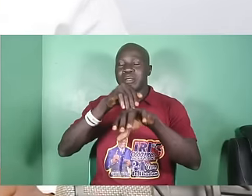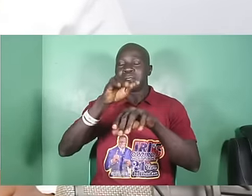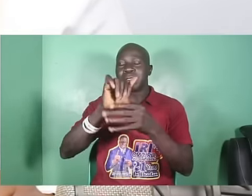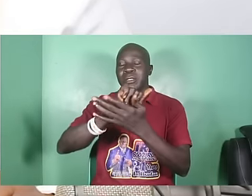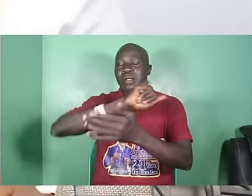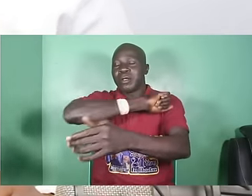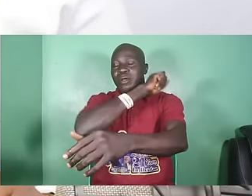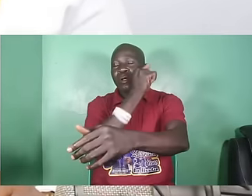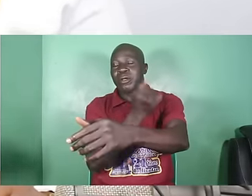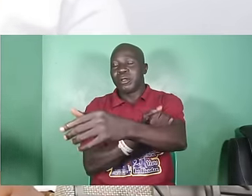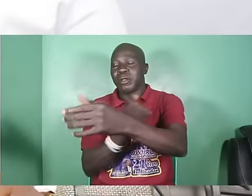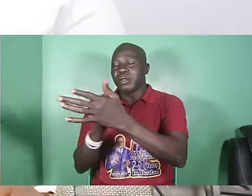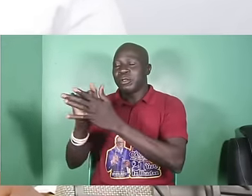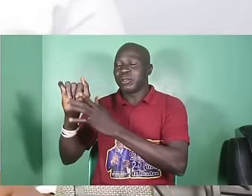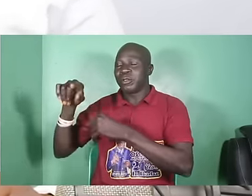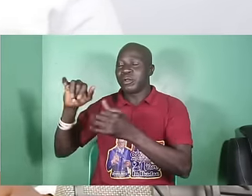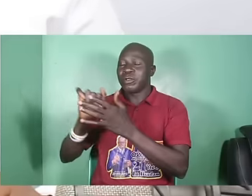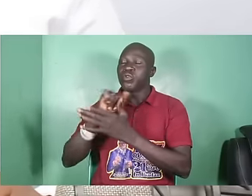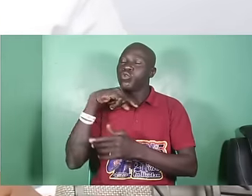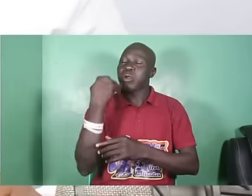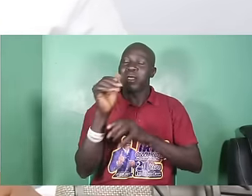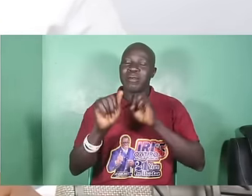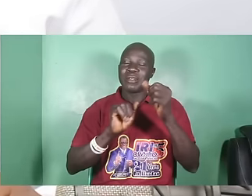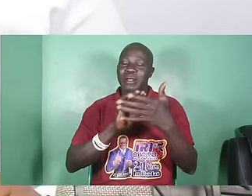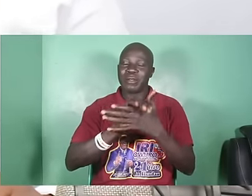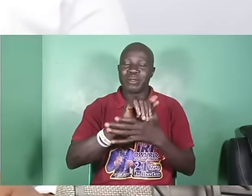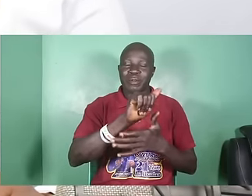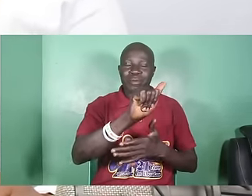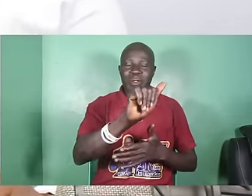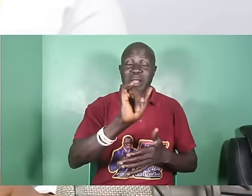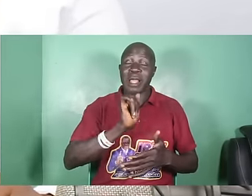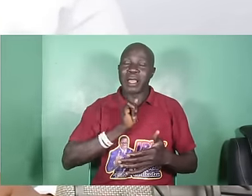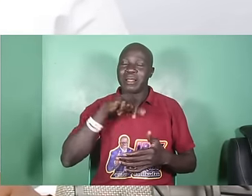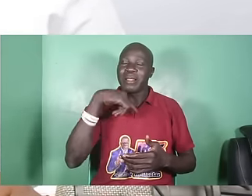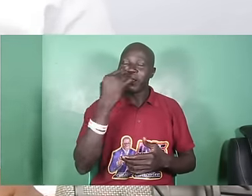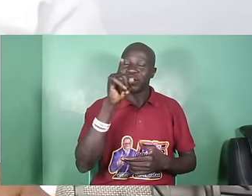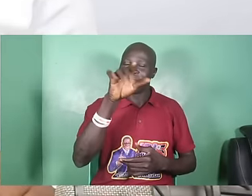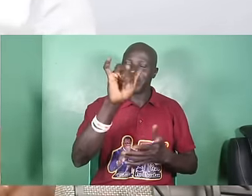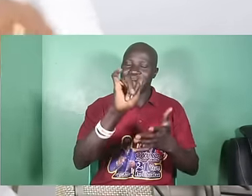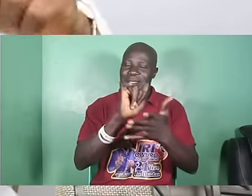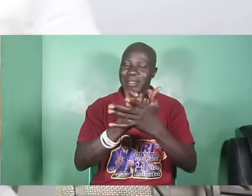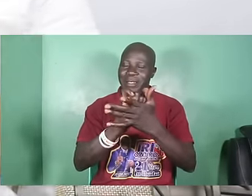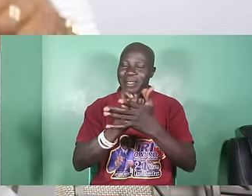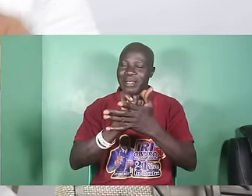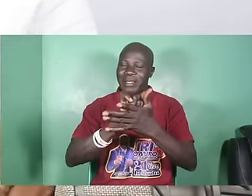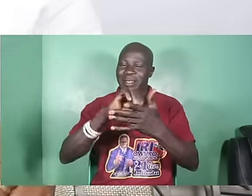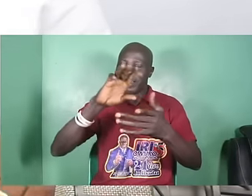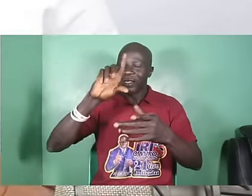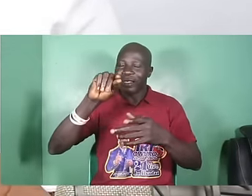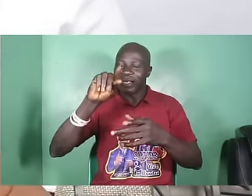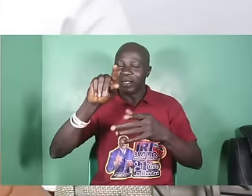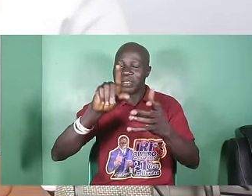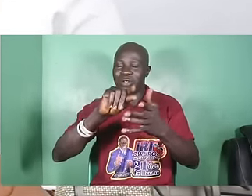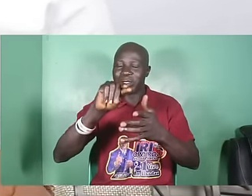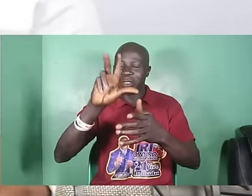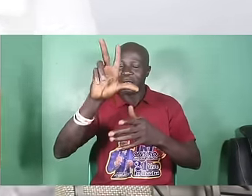I send for authority. Gbogbo ẹni bá gbàgbọ́, whosoever that believes, èmi sọ fún ọ pé, I advocate to you that ọdún 2023 yìí o, this